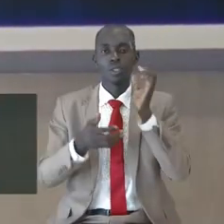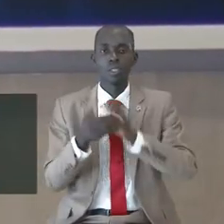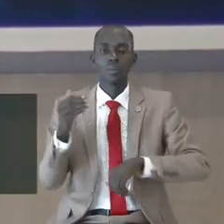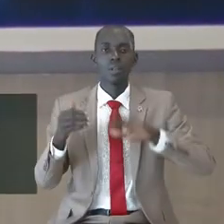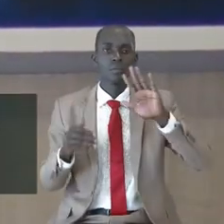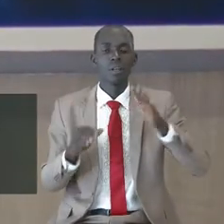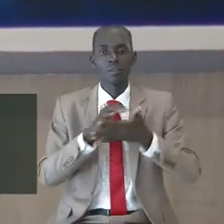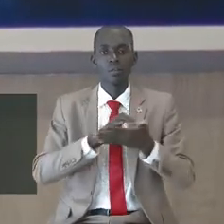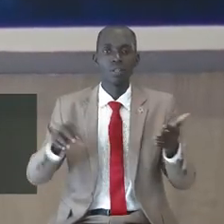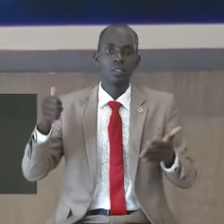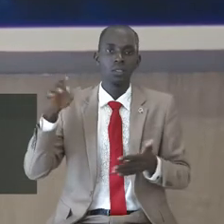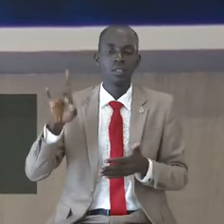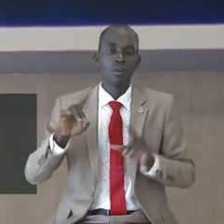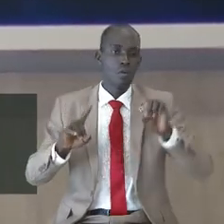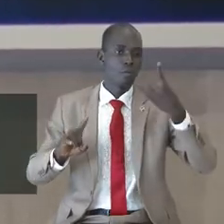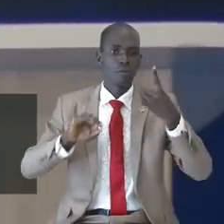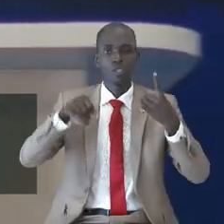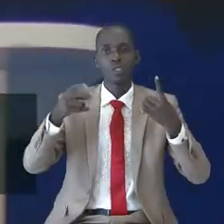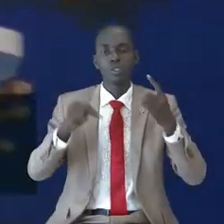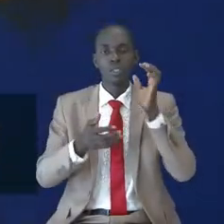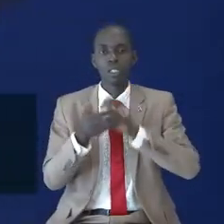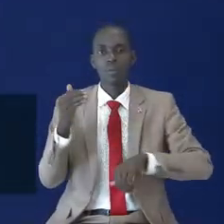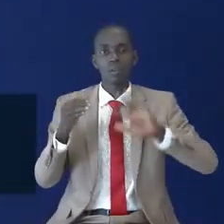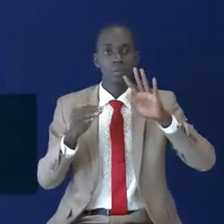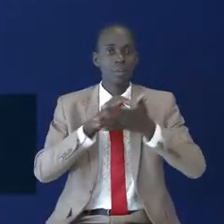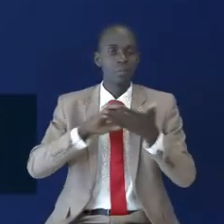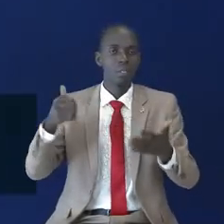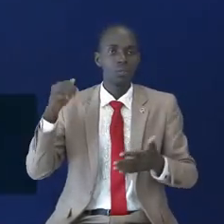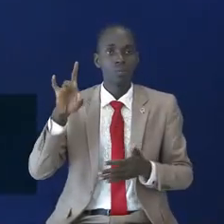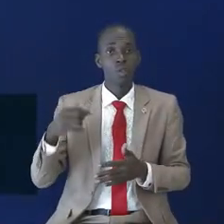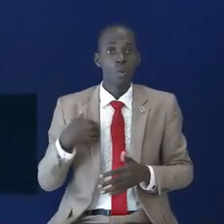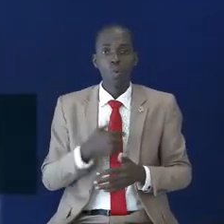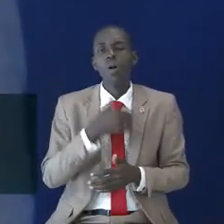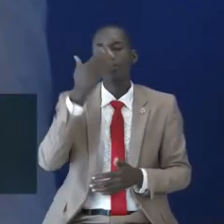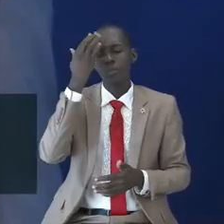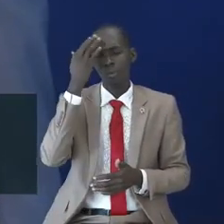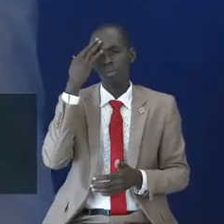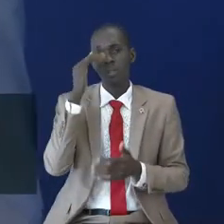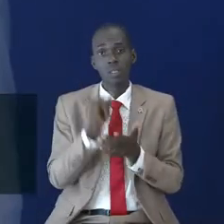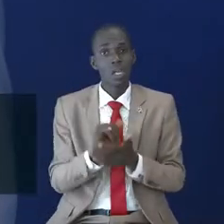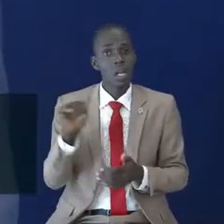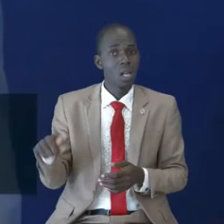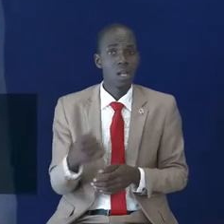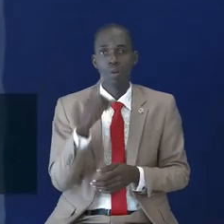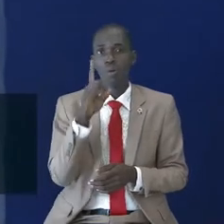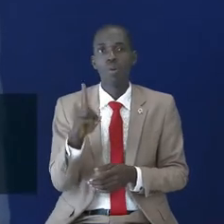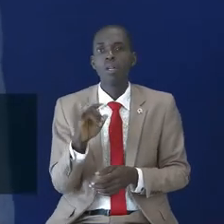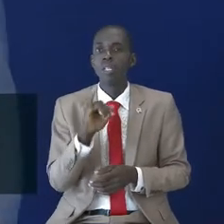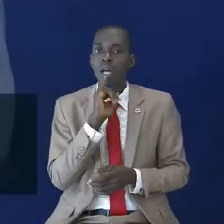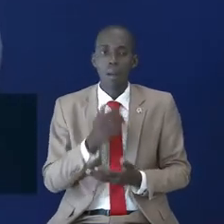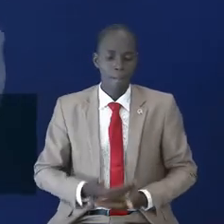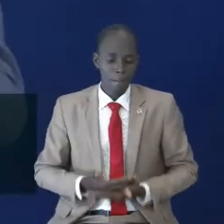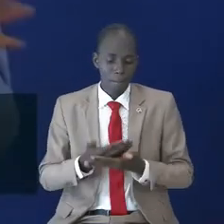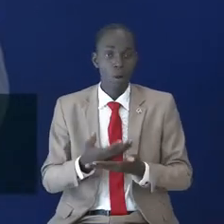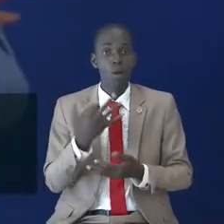18. 1 John chapter 5, reading from verse 18. We know that whosoever is born of